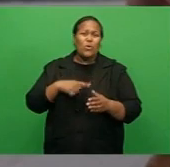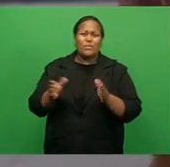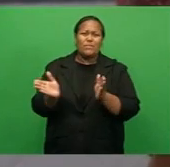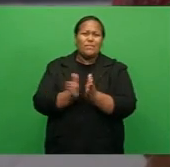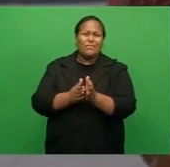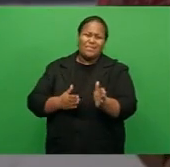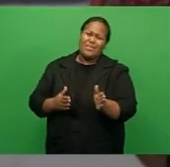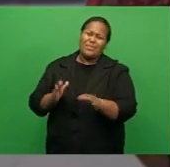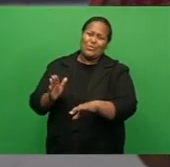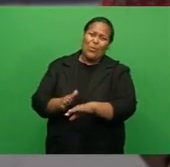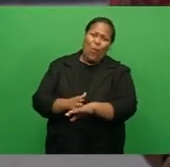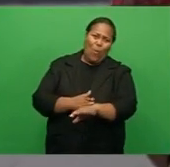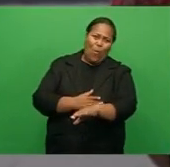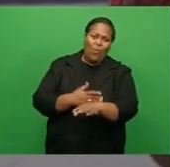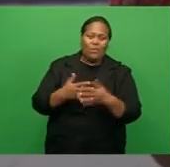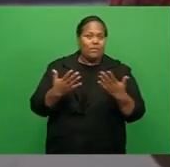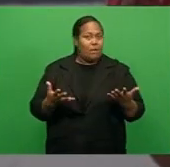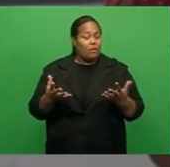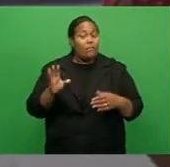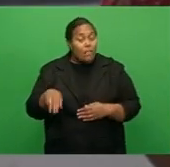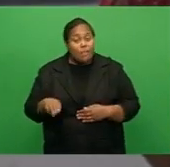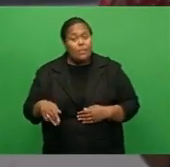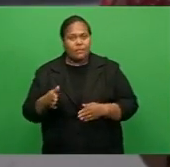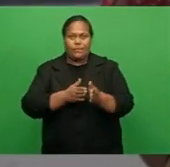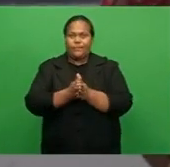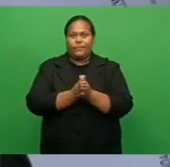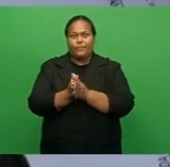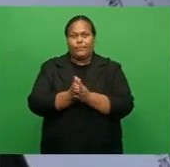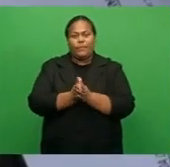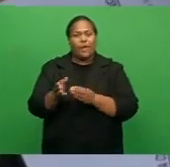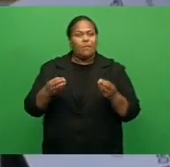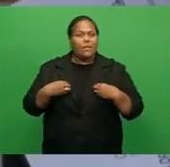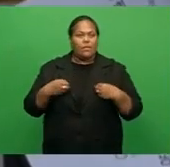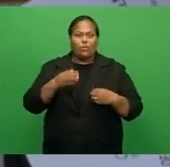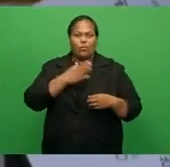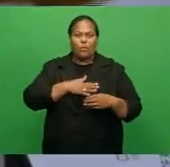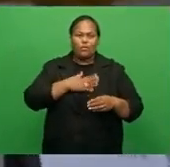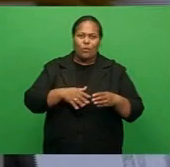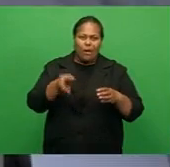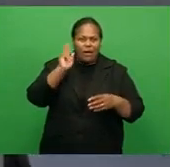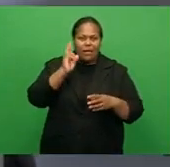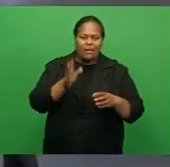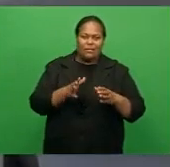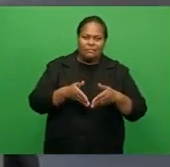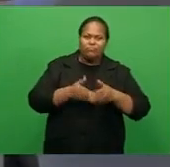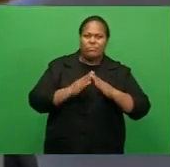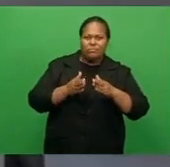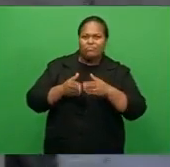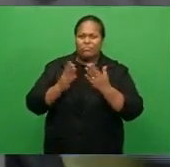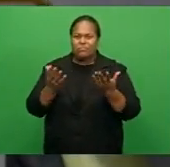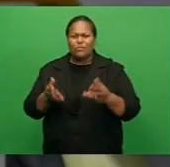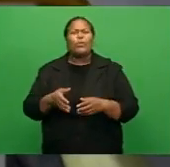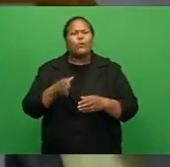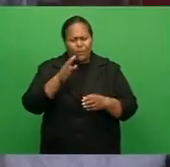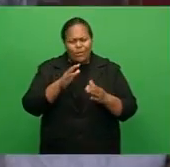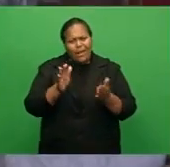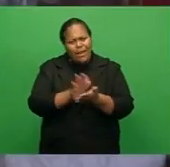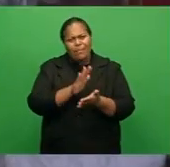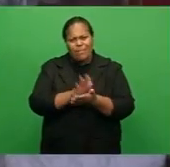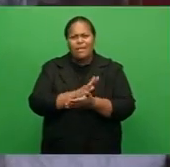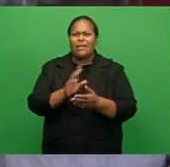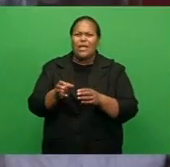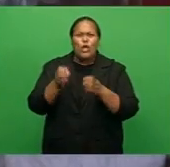with little to no work available. CIC President Gordon Jenkins says a lot of workers have been sent home as a result. Gordon